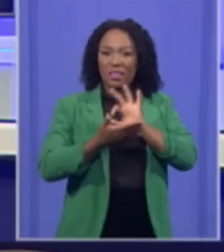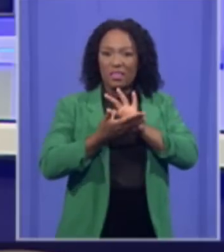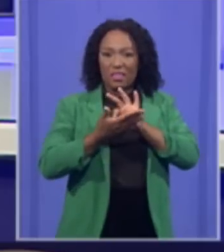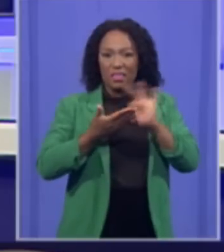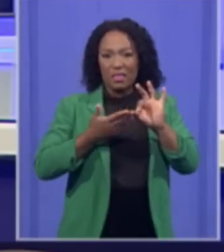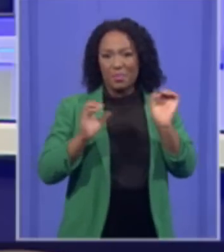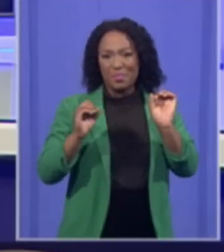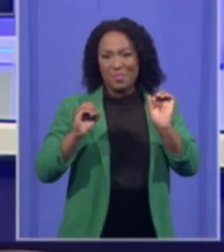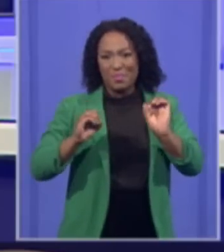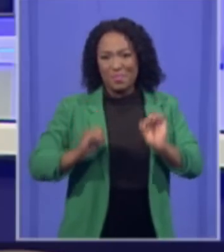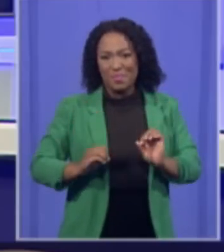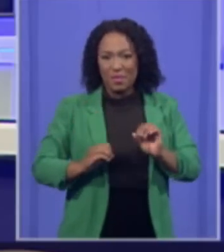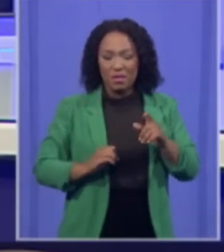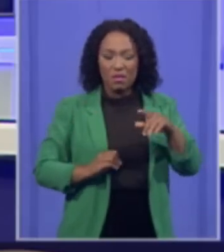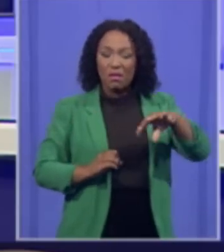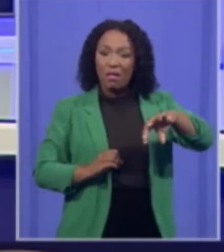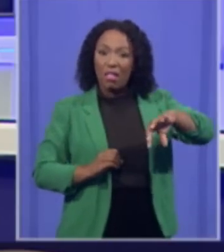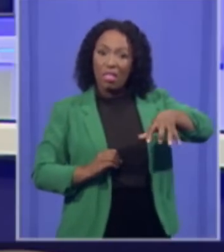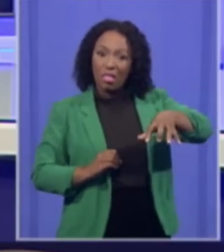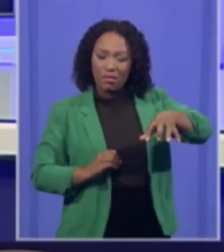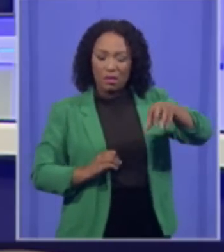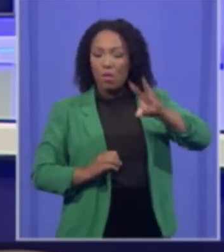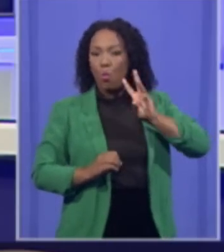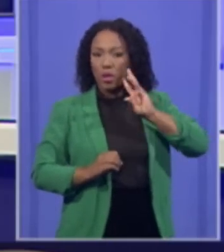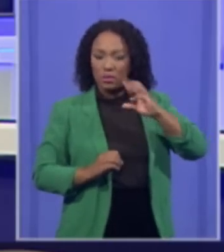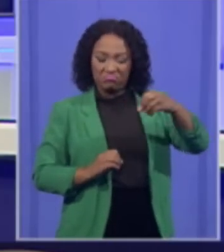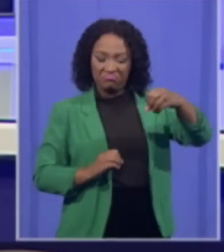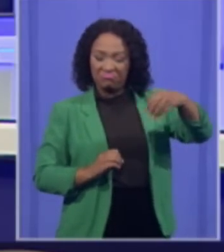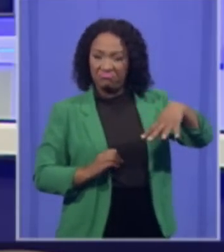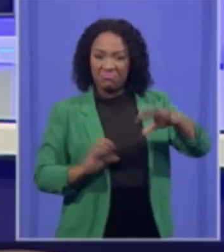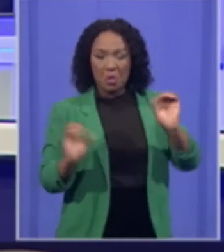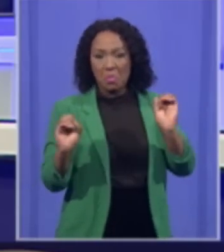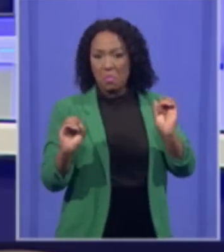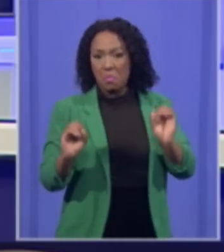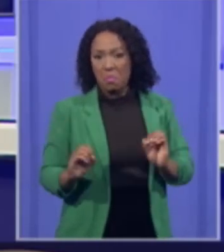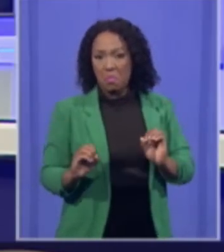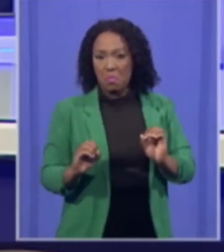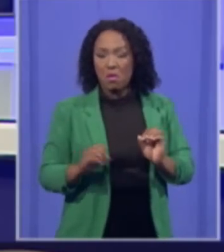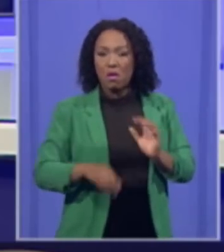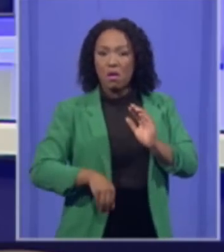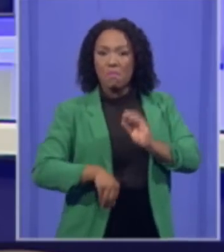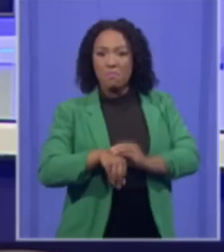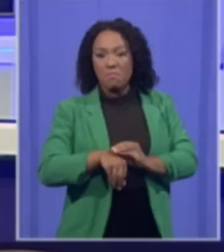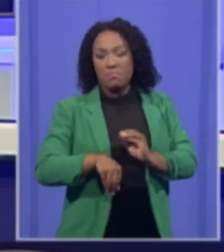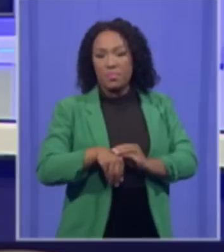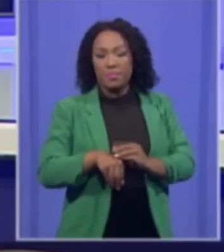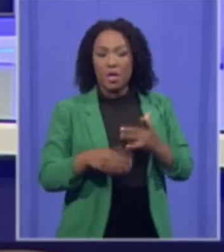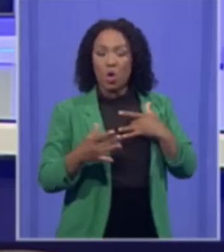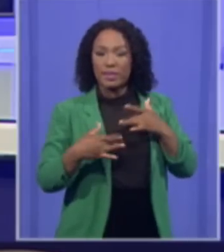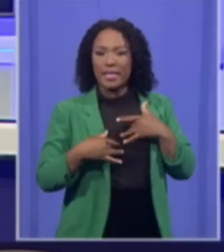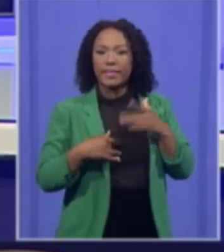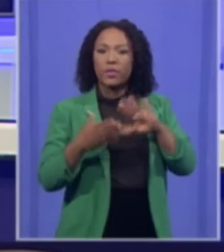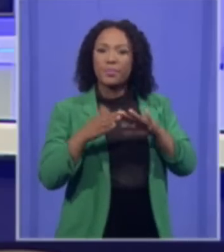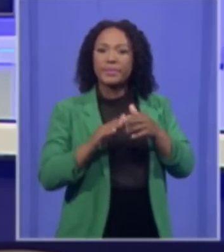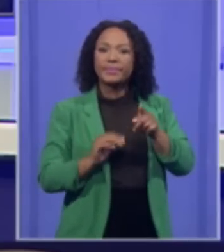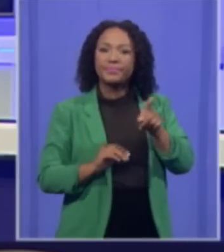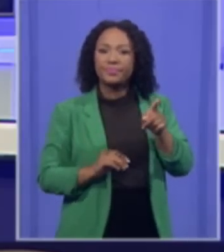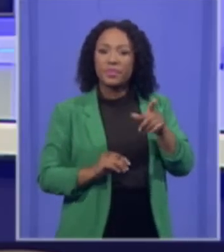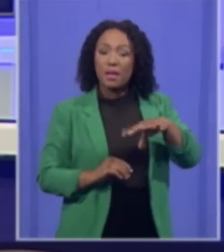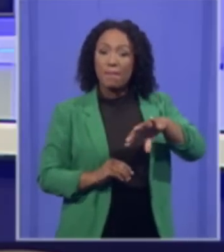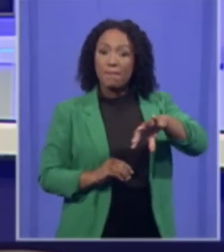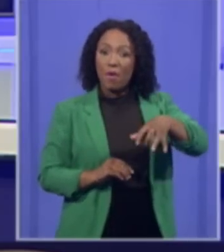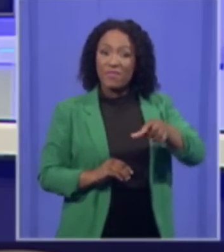go nwewa le dipompi tšeo di omilego ke tše dingwe tša mathata ao a mago badudi gampe. Profense e lwantšhana